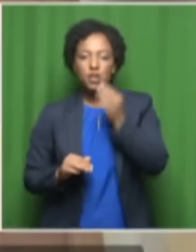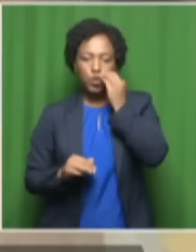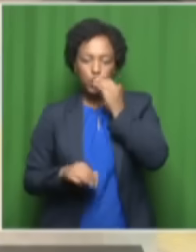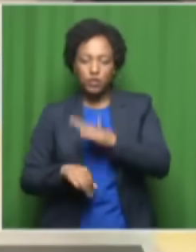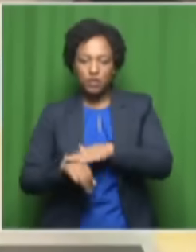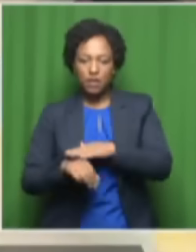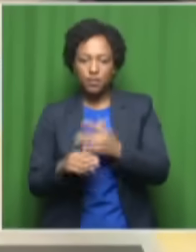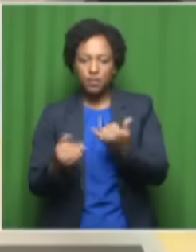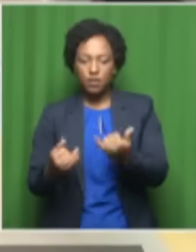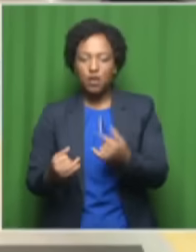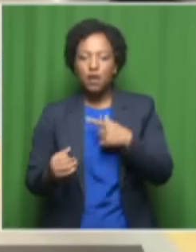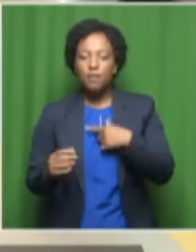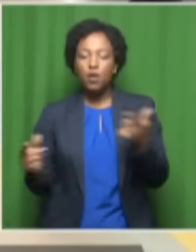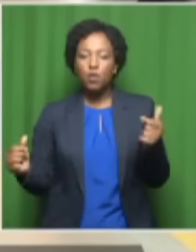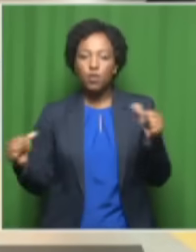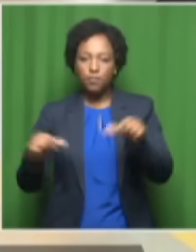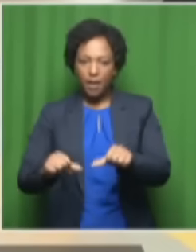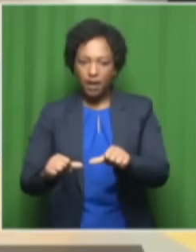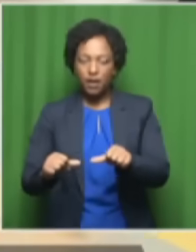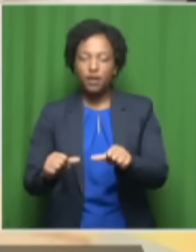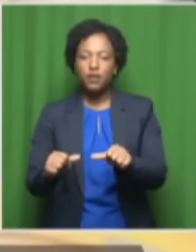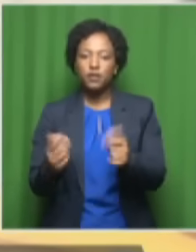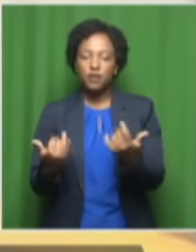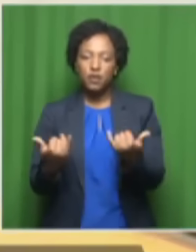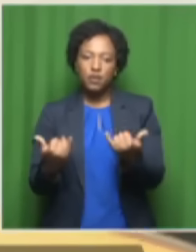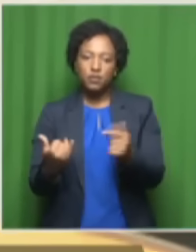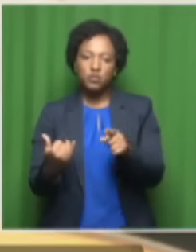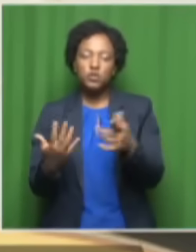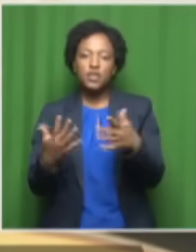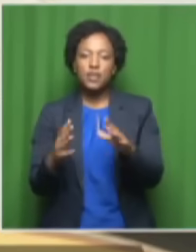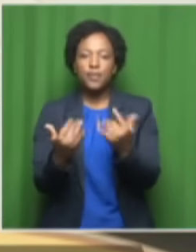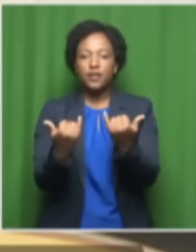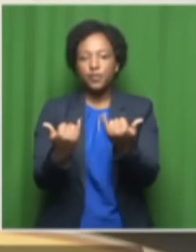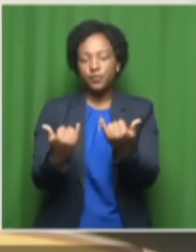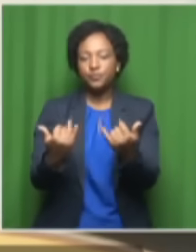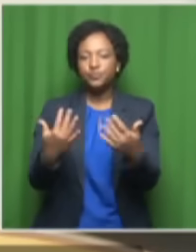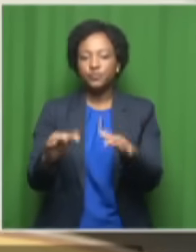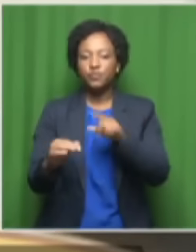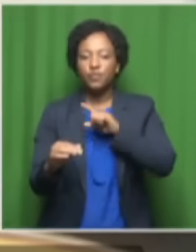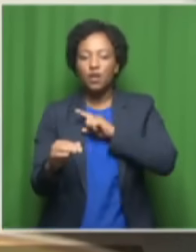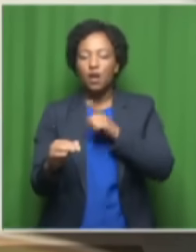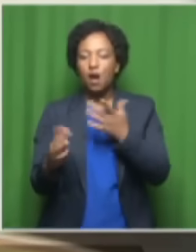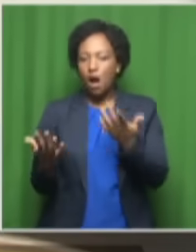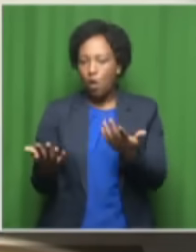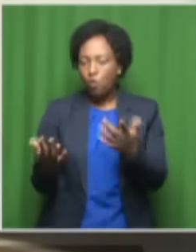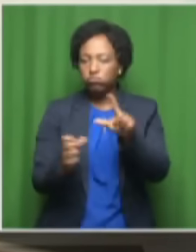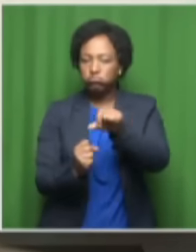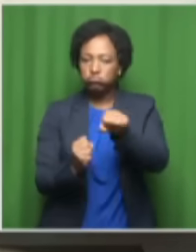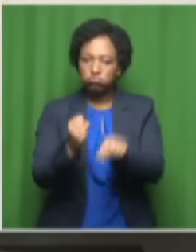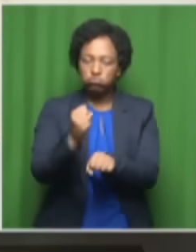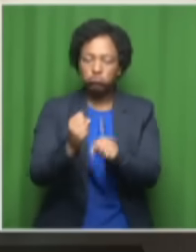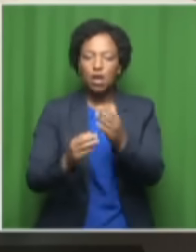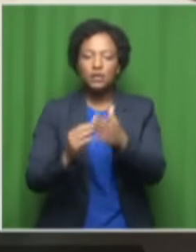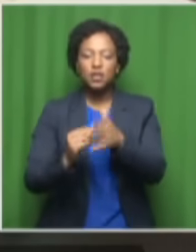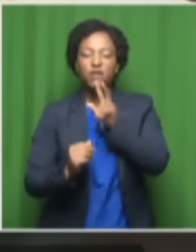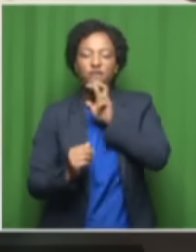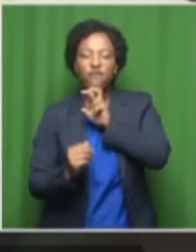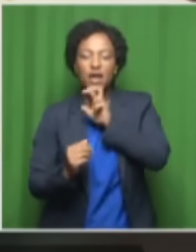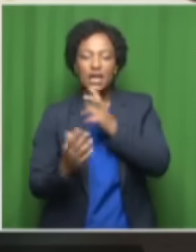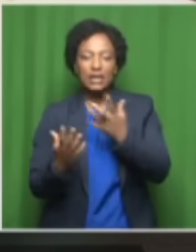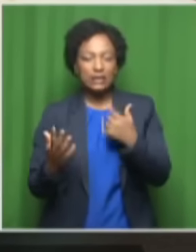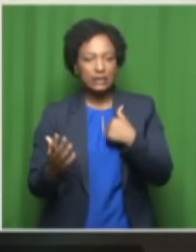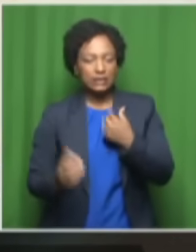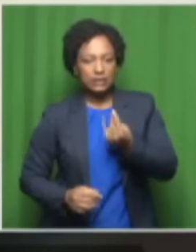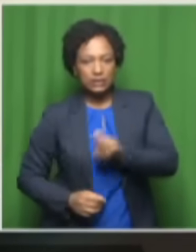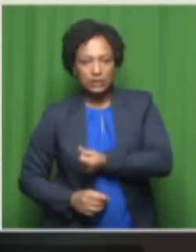bulletin, but I am going to come back and we'll just wrap it up, give further ideas in terms of, we've got until Friday, which is quite